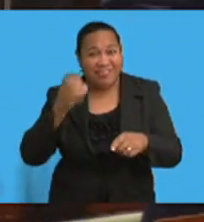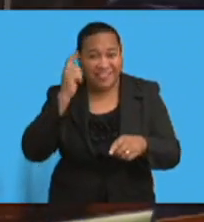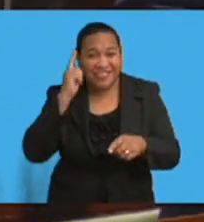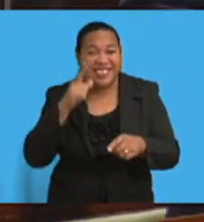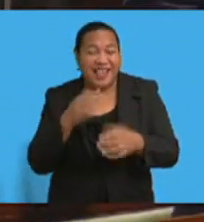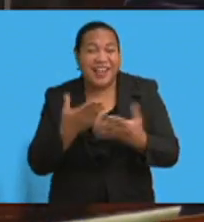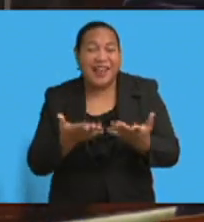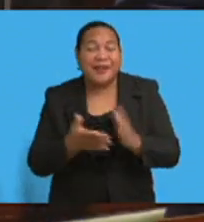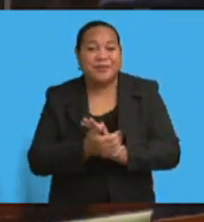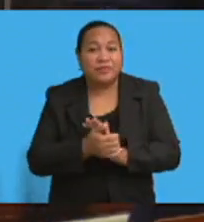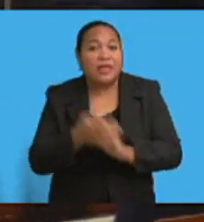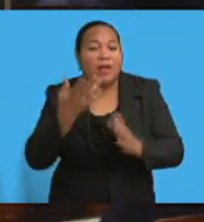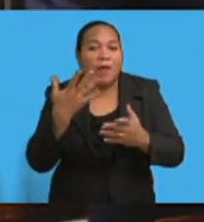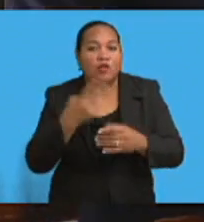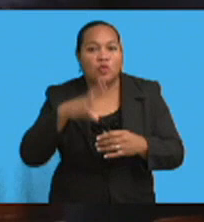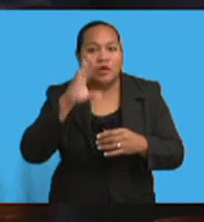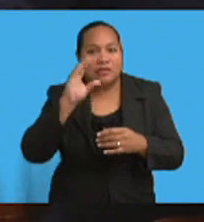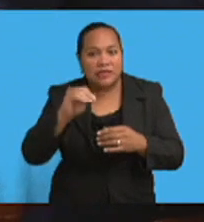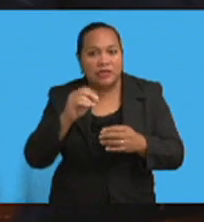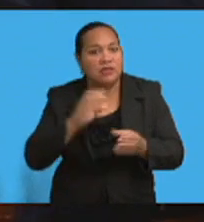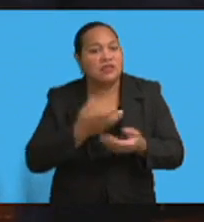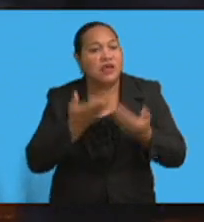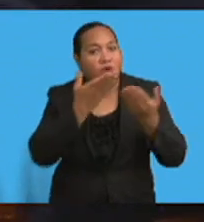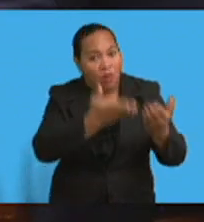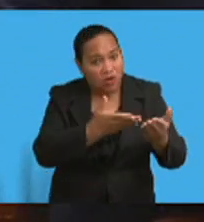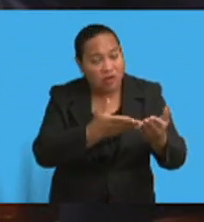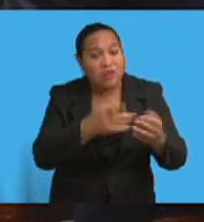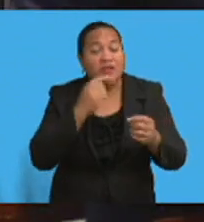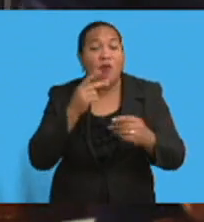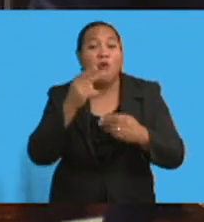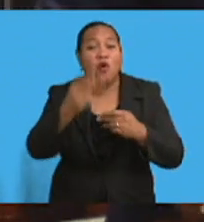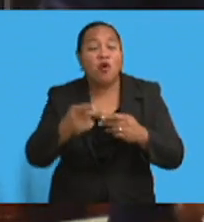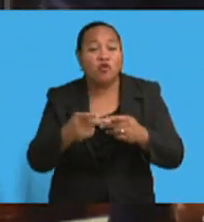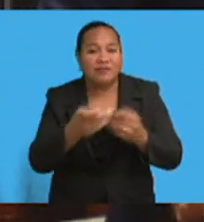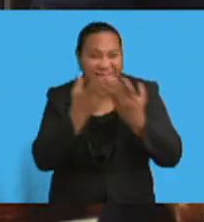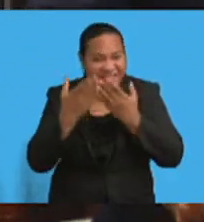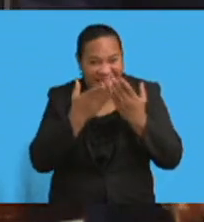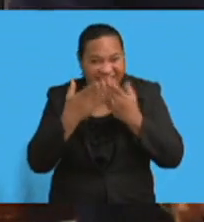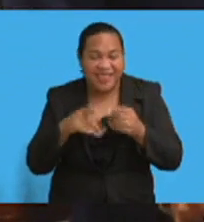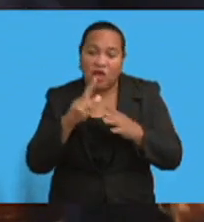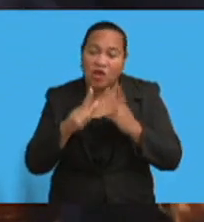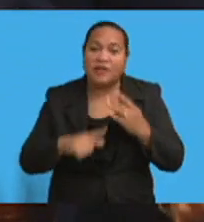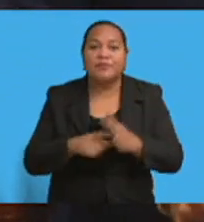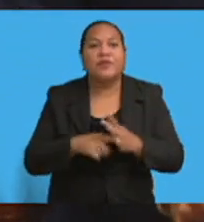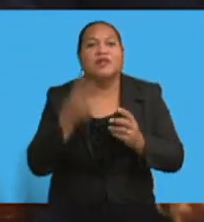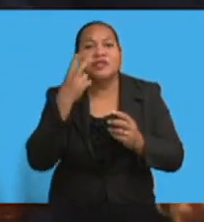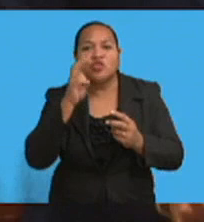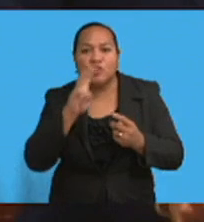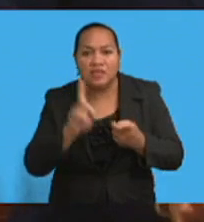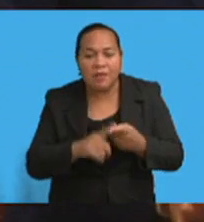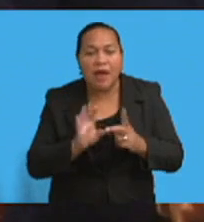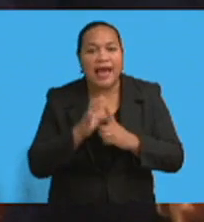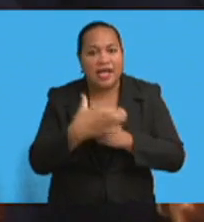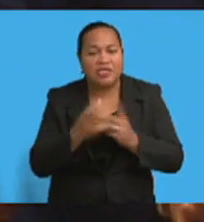Madam Speaker, 20 scholarships will be awarded to civil servants for postgraduate study locally in the area of tourism,